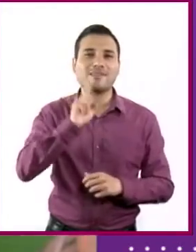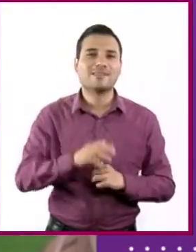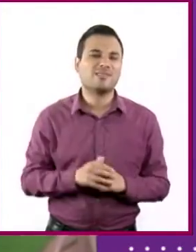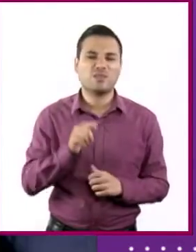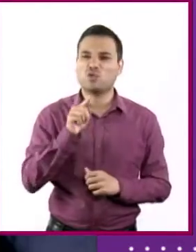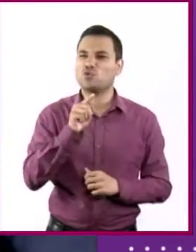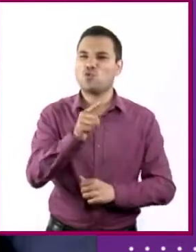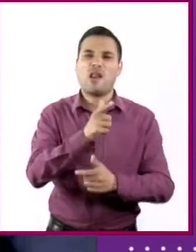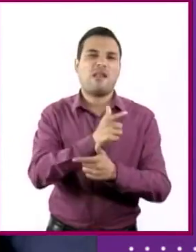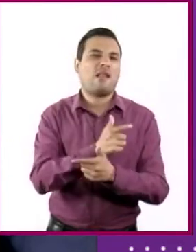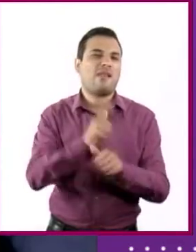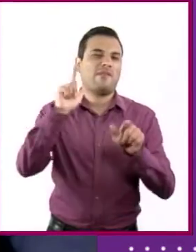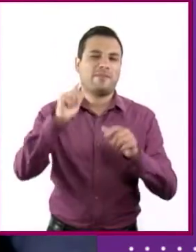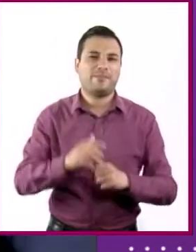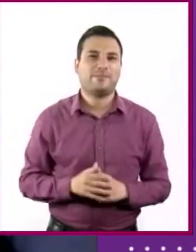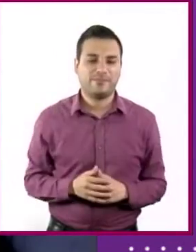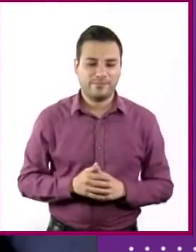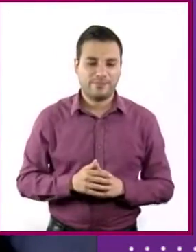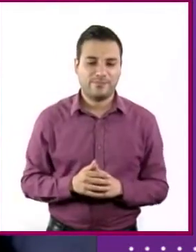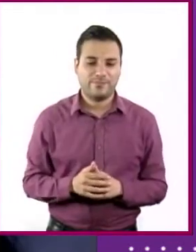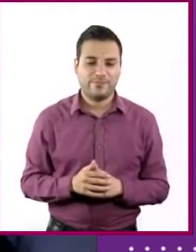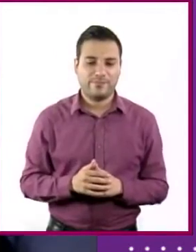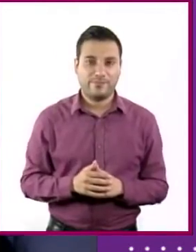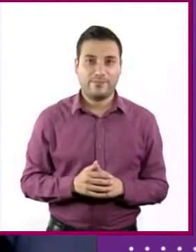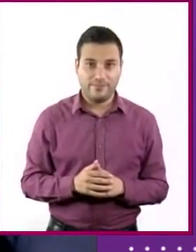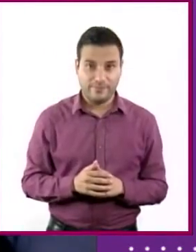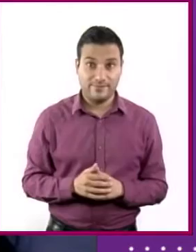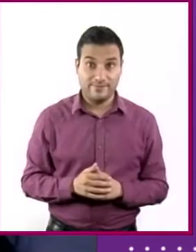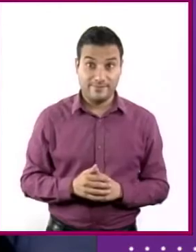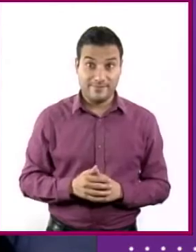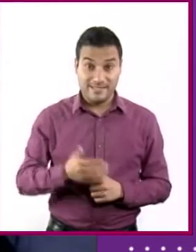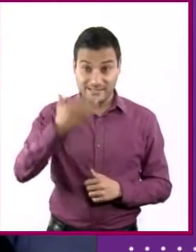you want. Could they use them when they